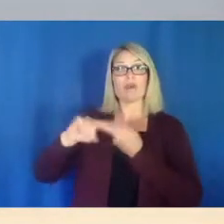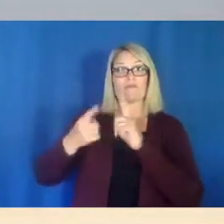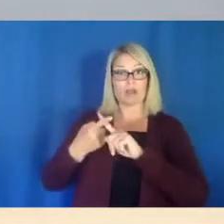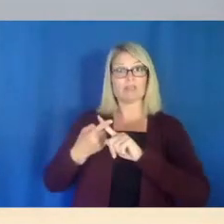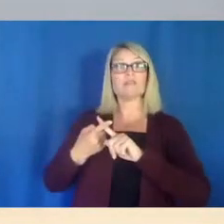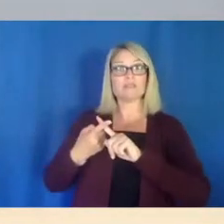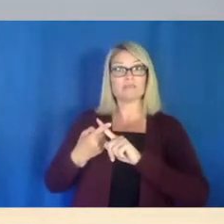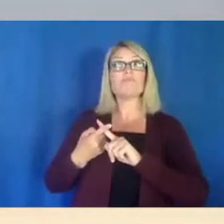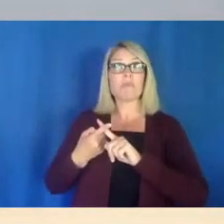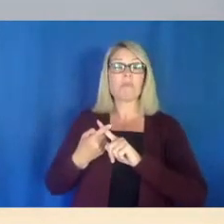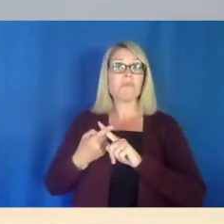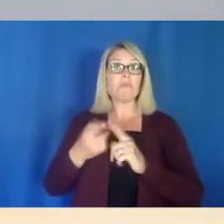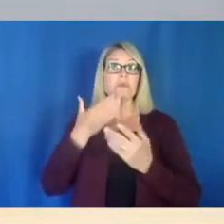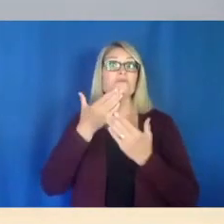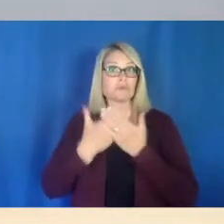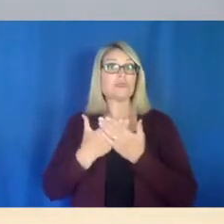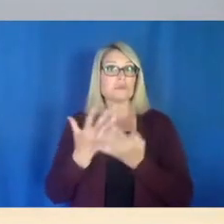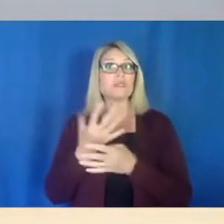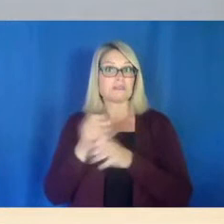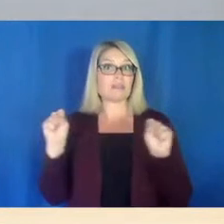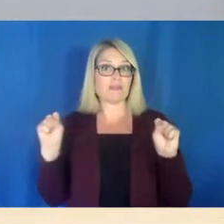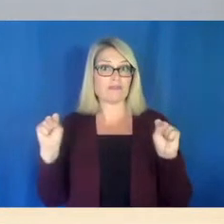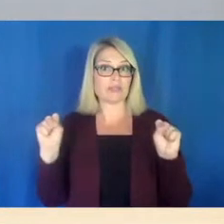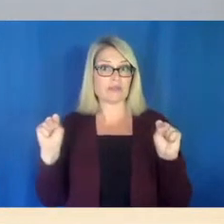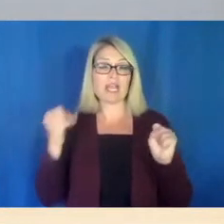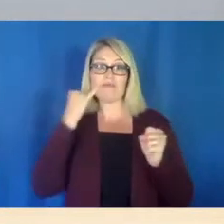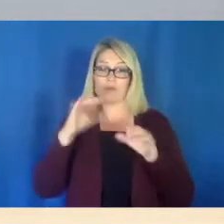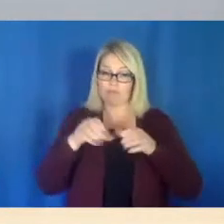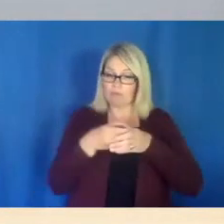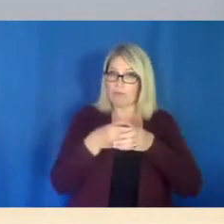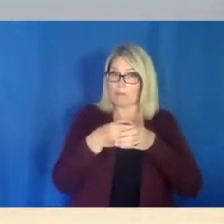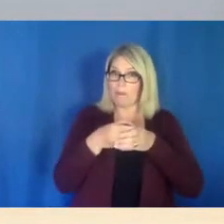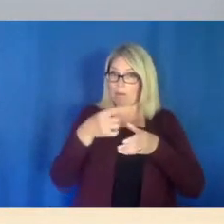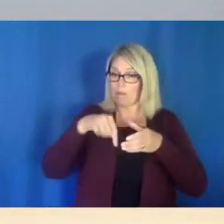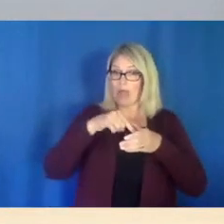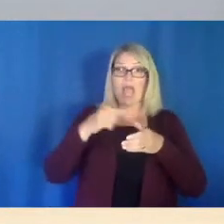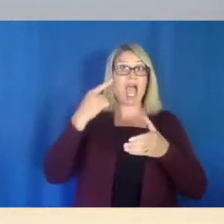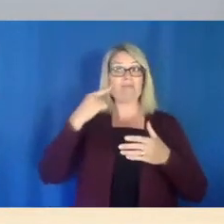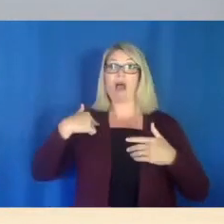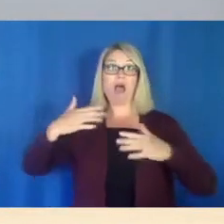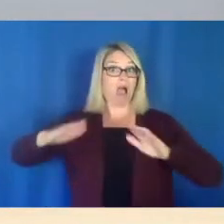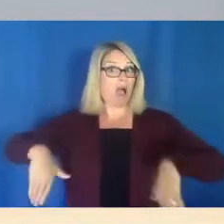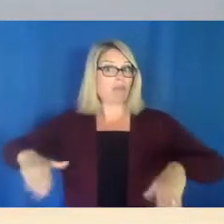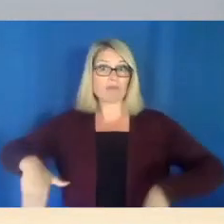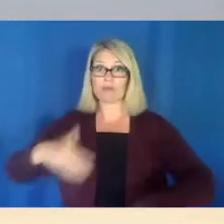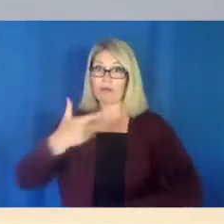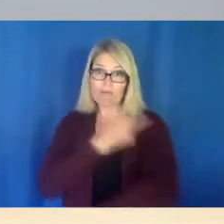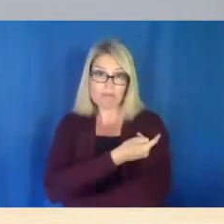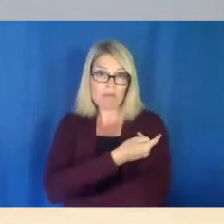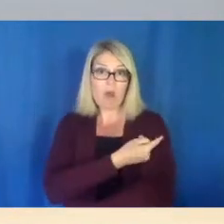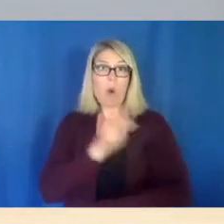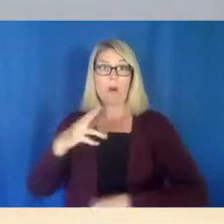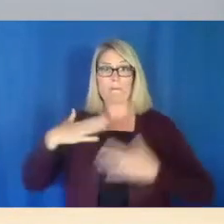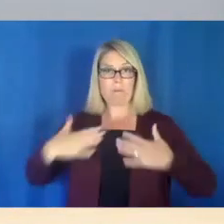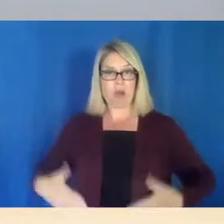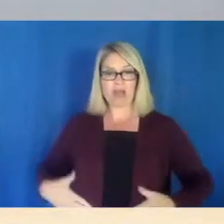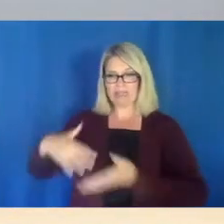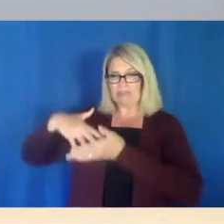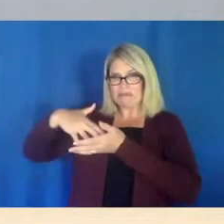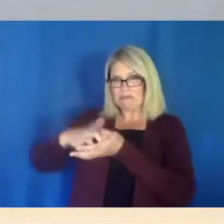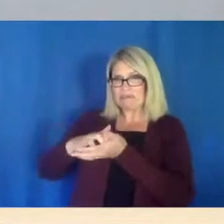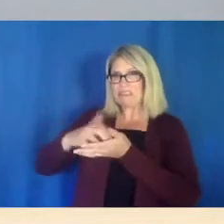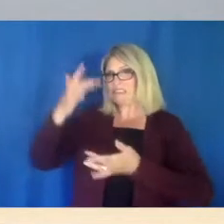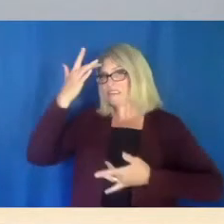reasonably safe activity. However, if you are not vaccinated or are immunocompromised, I would advise caution